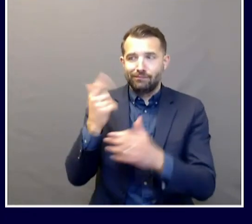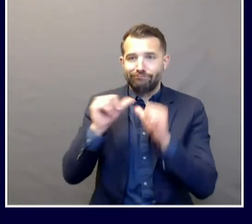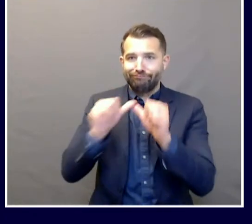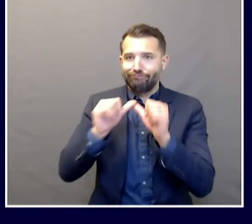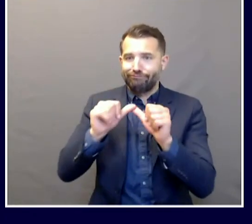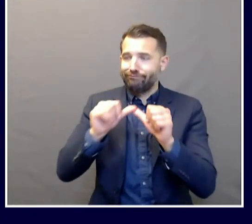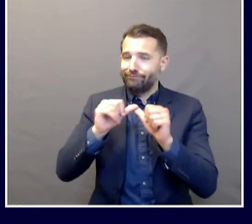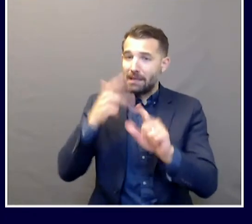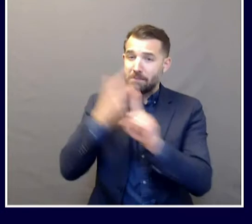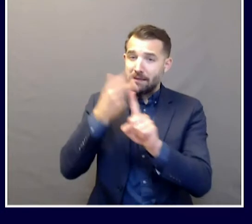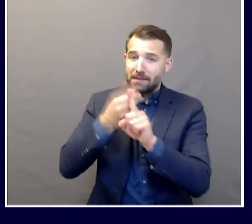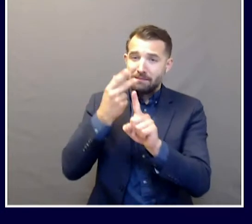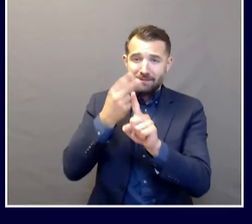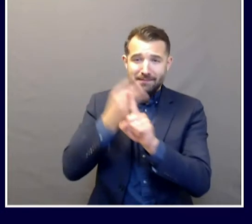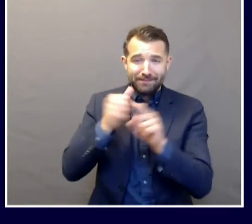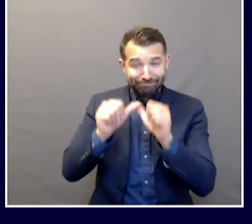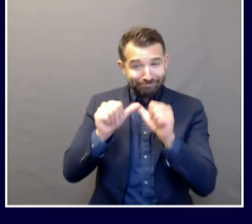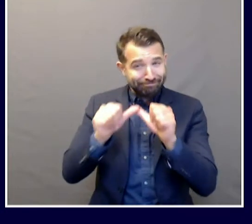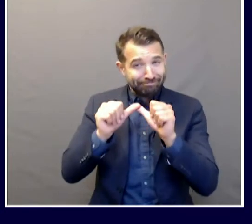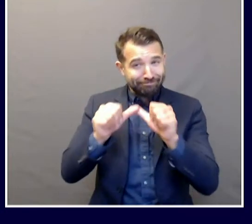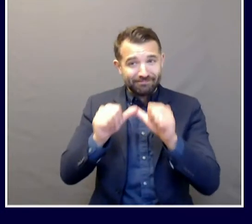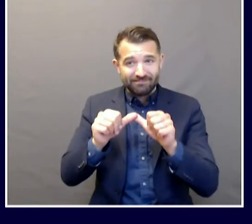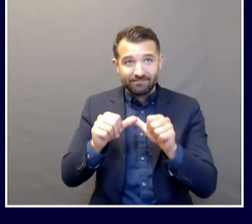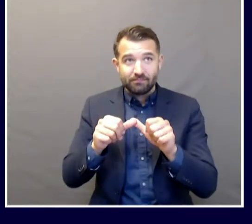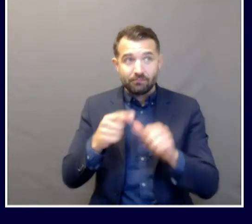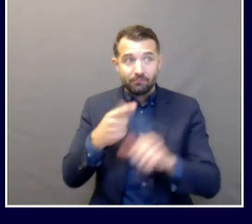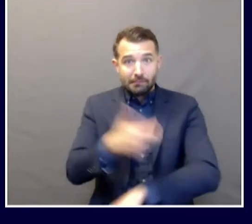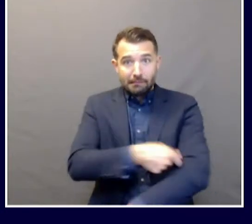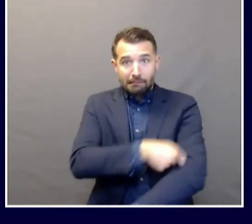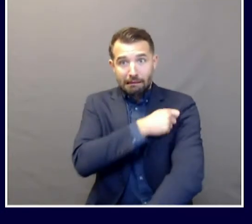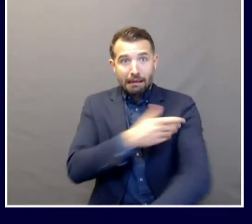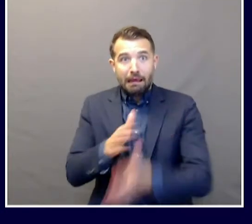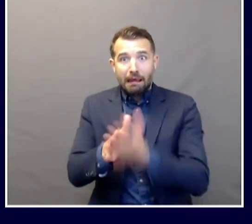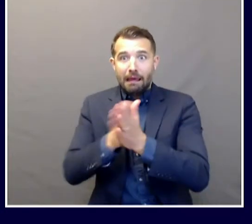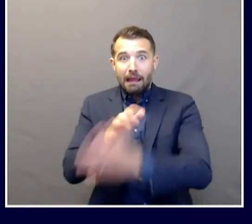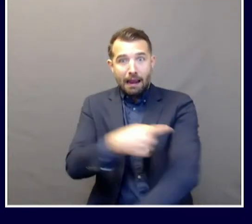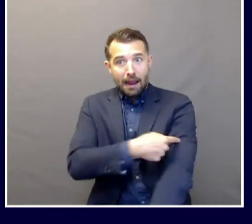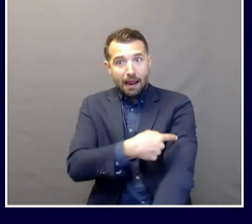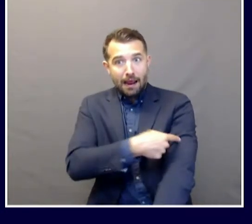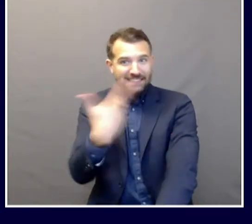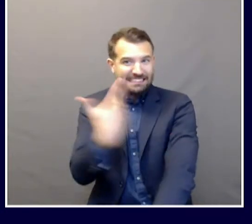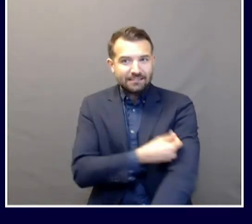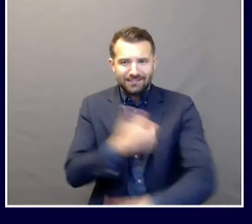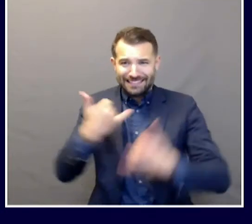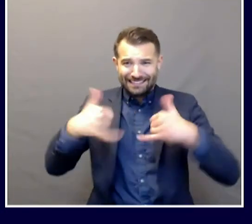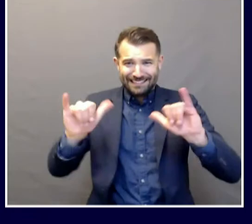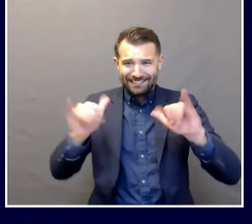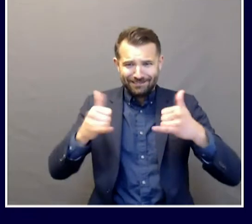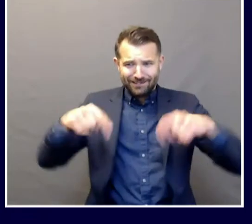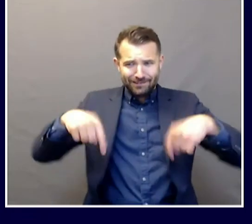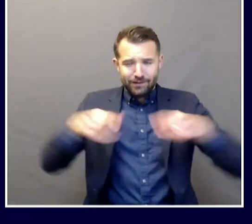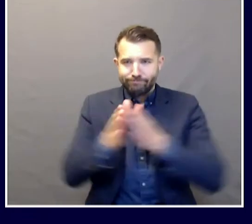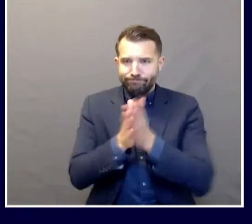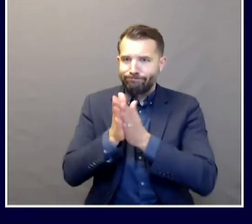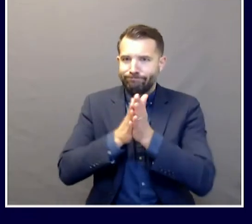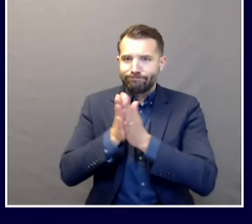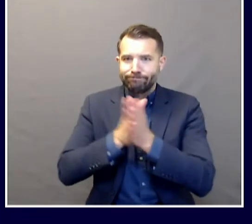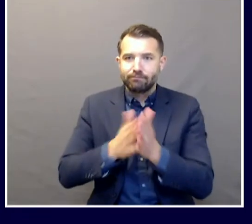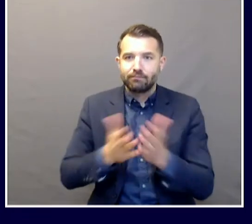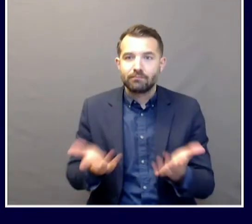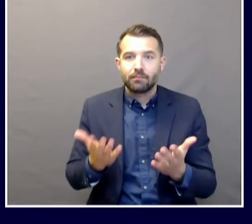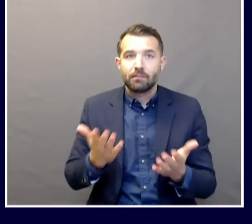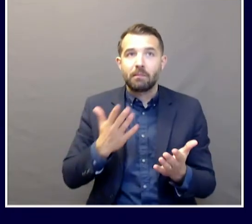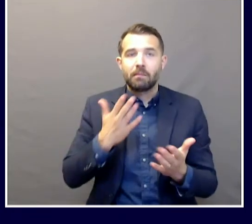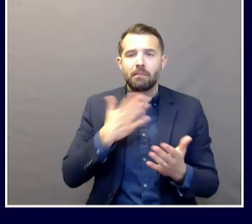any final decisions on that, Evan. I guess the way that I think about this is that there are those fiscal